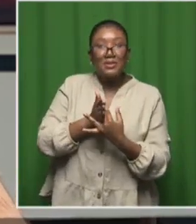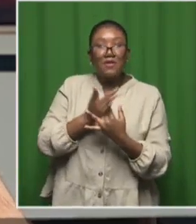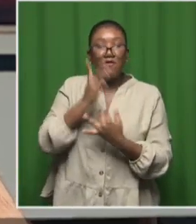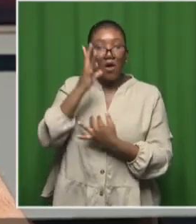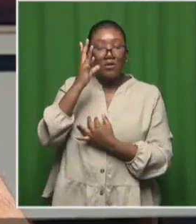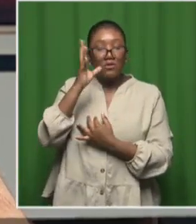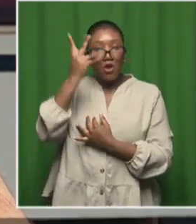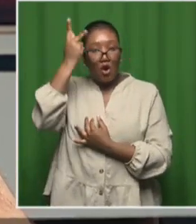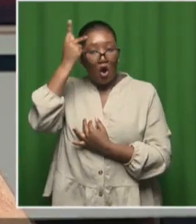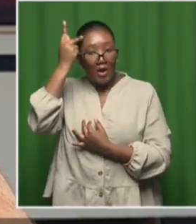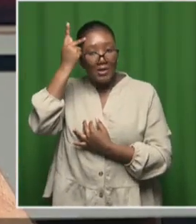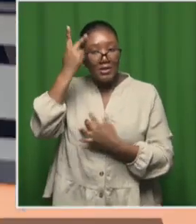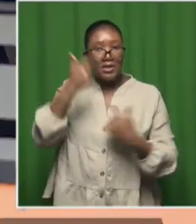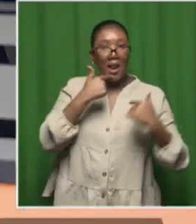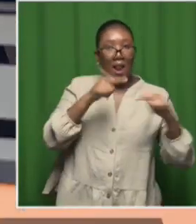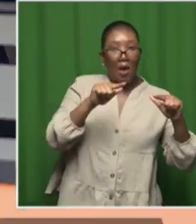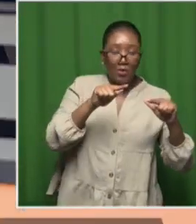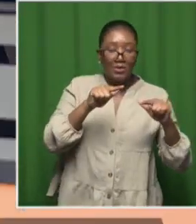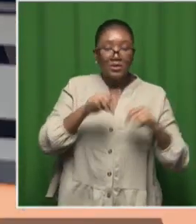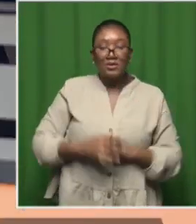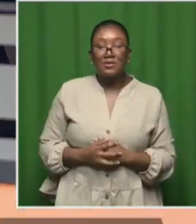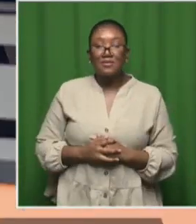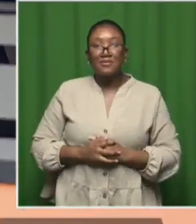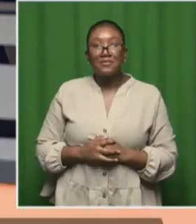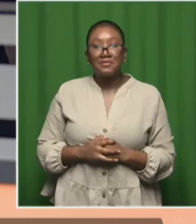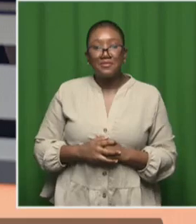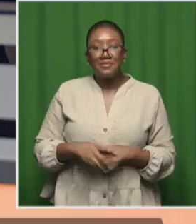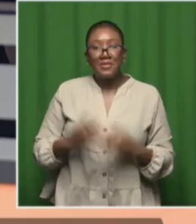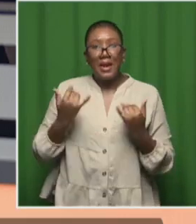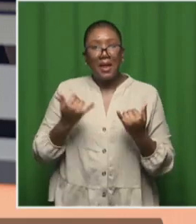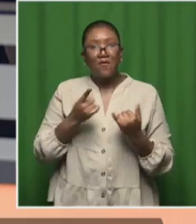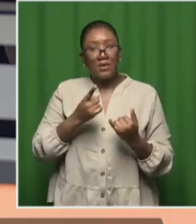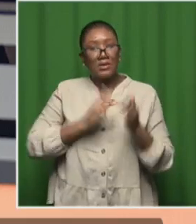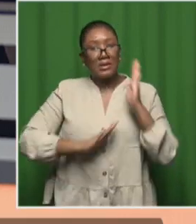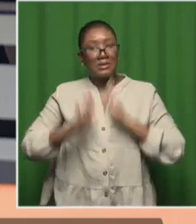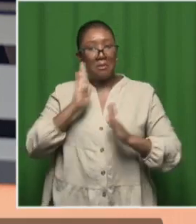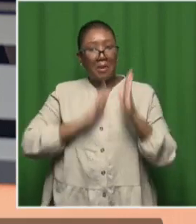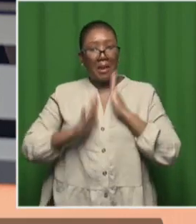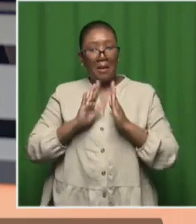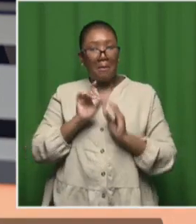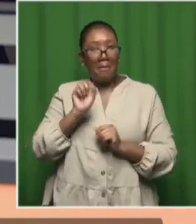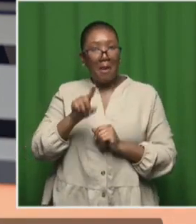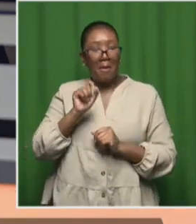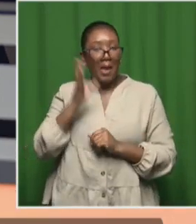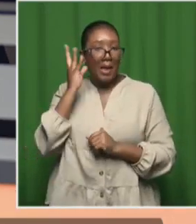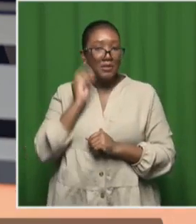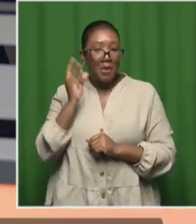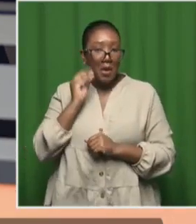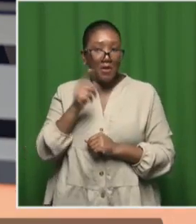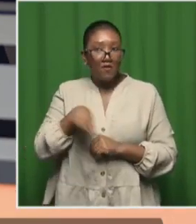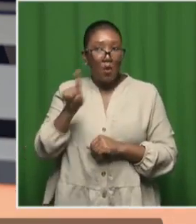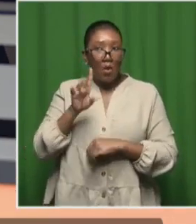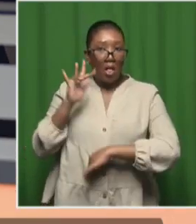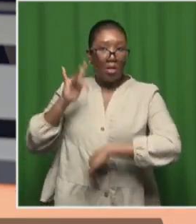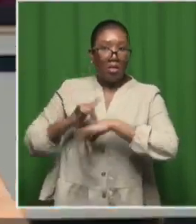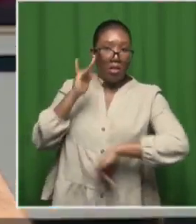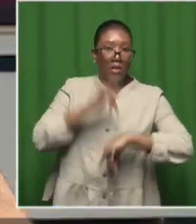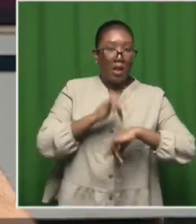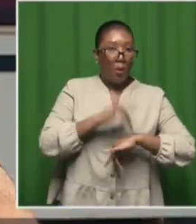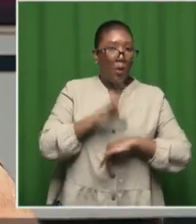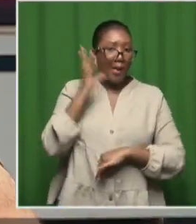as well as language. Absolutely. So talk to us then about that visitor experience that's on the cards for those who are going to interact with it.